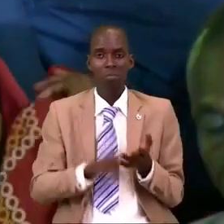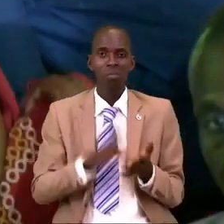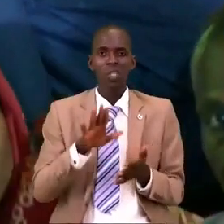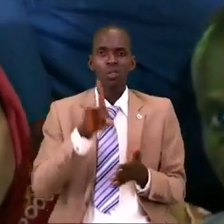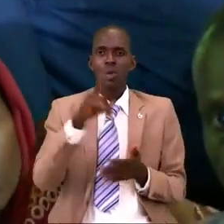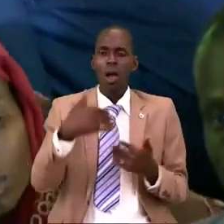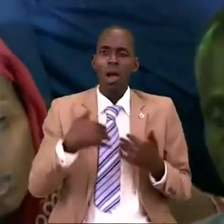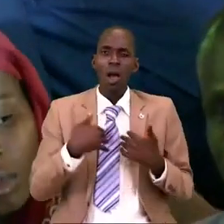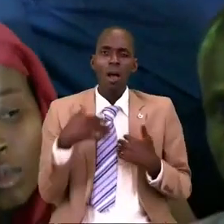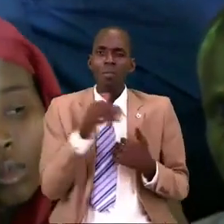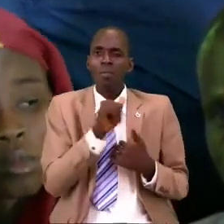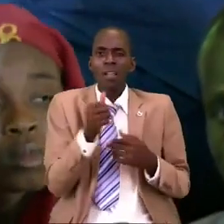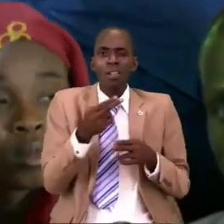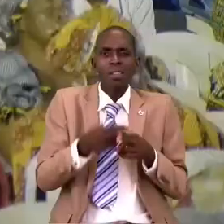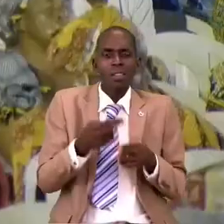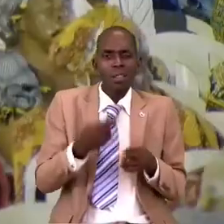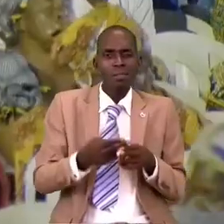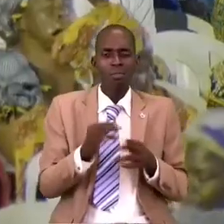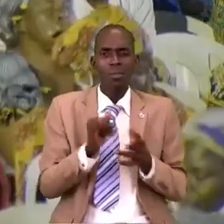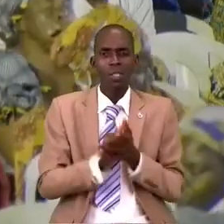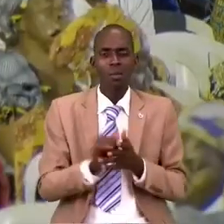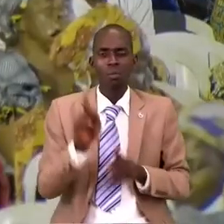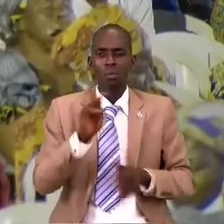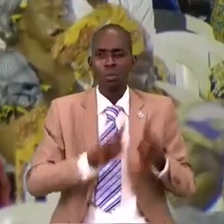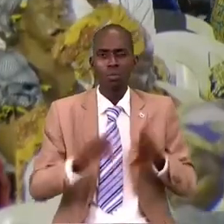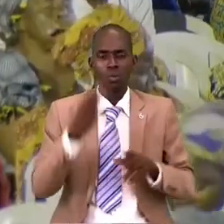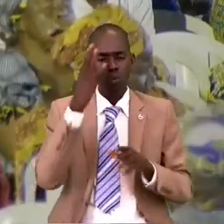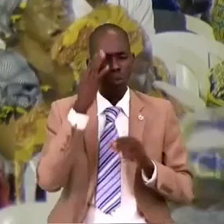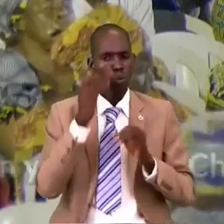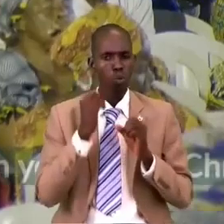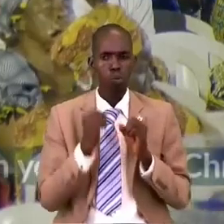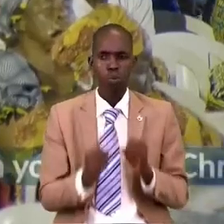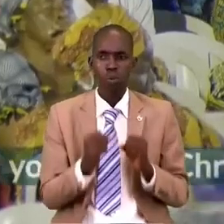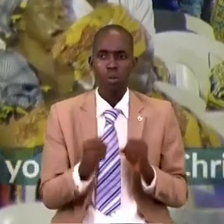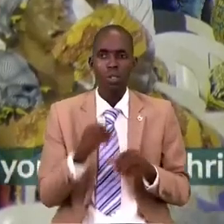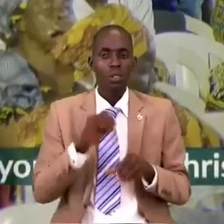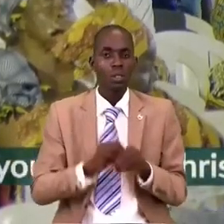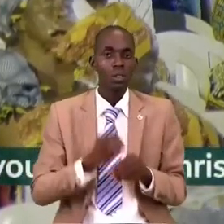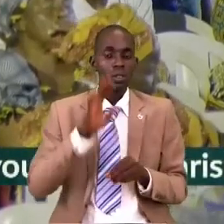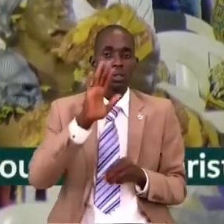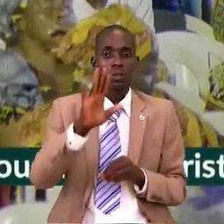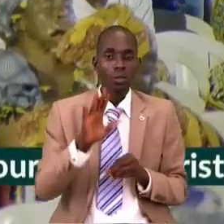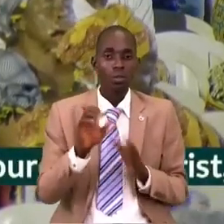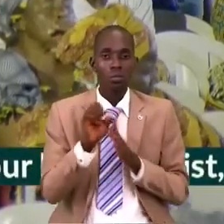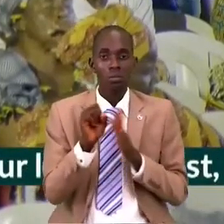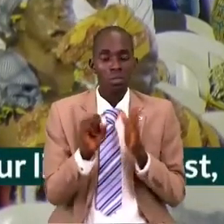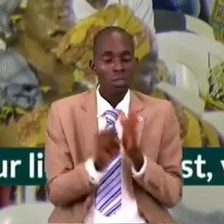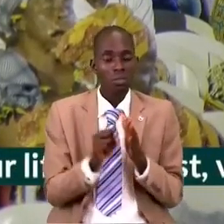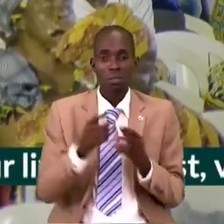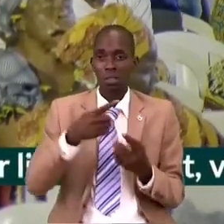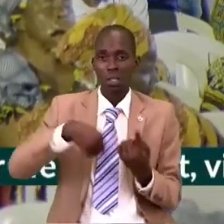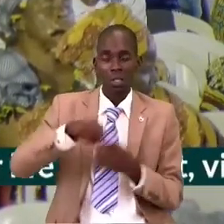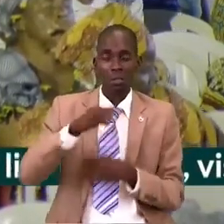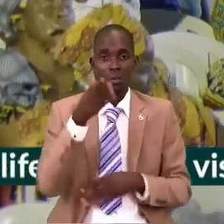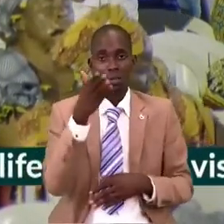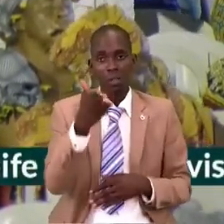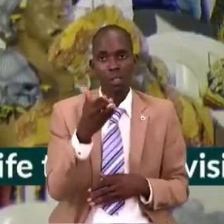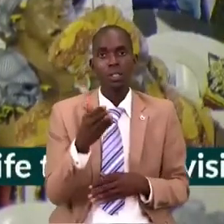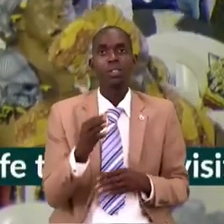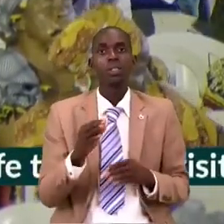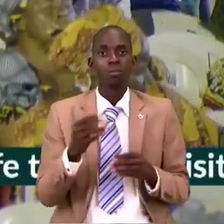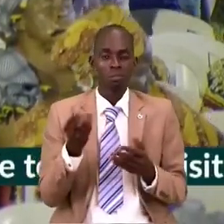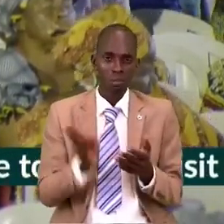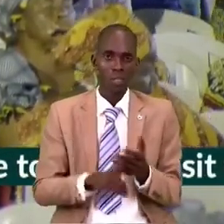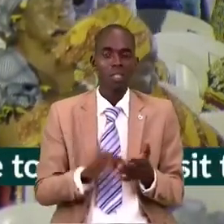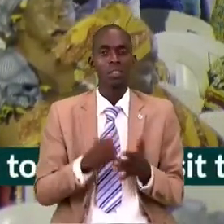now, because today there will be an explosion of miracles. So be